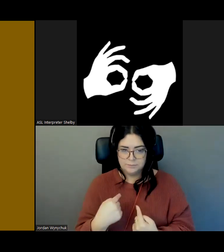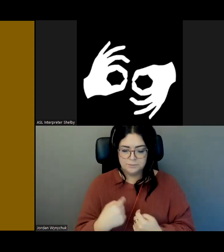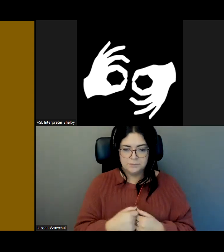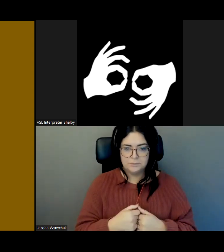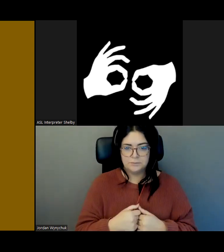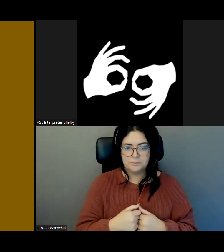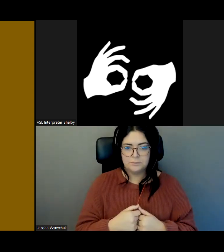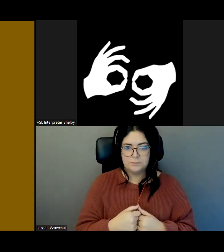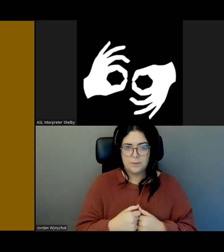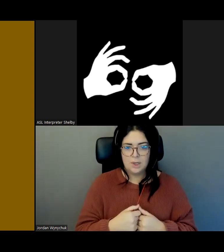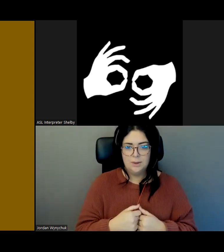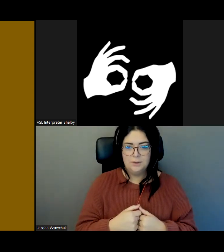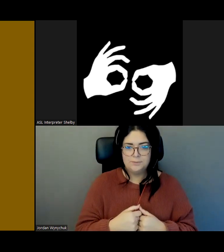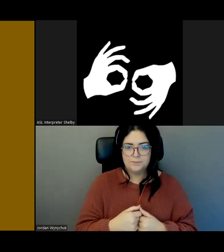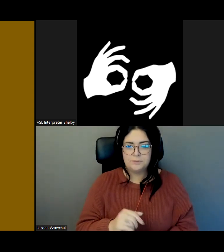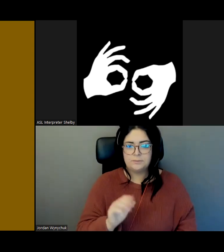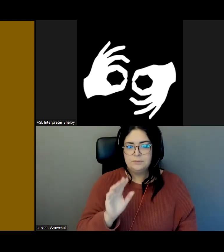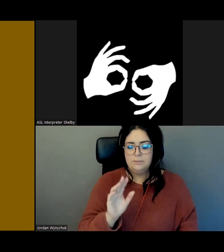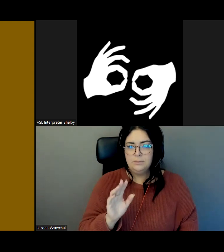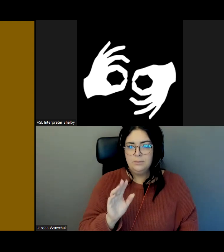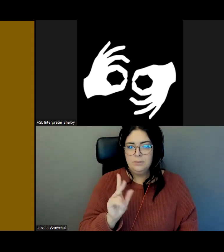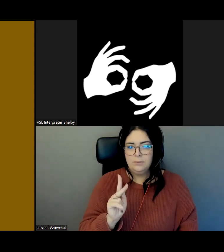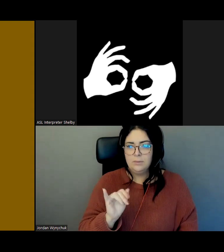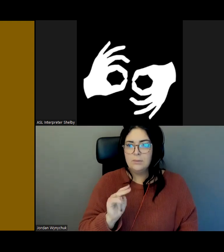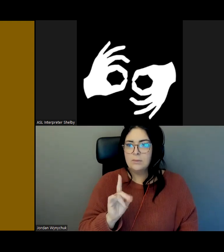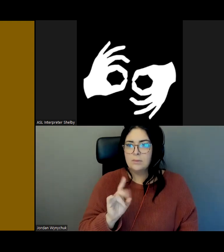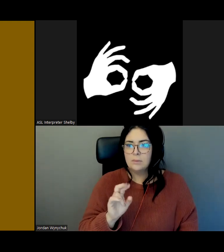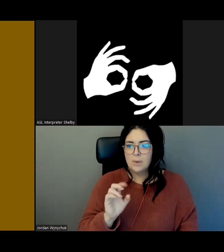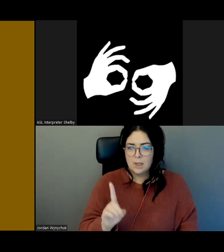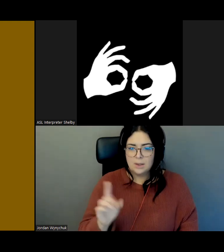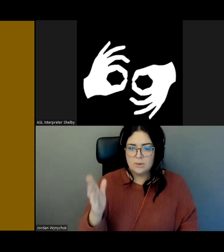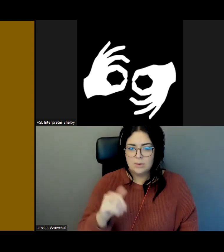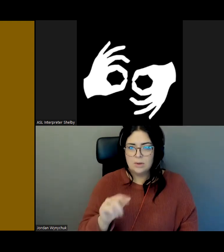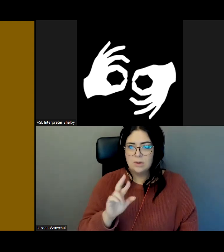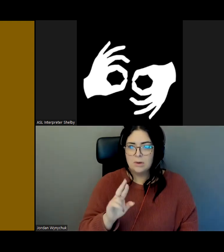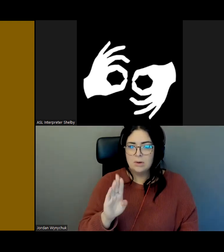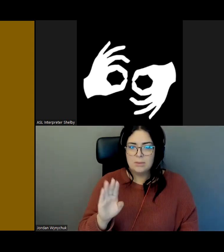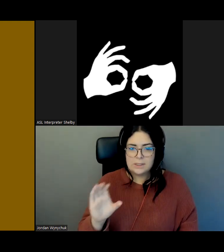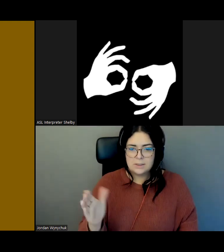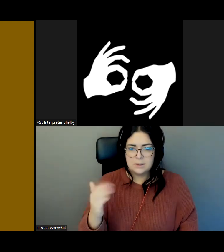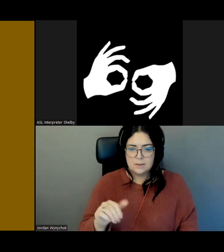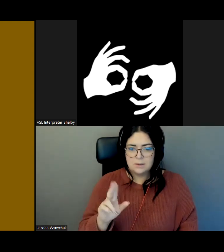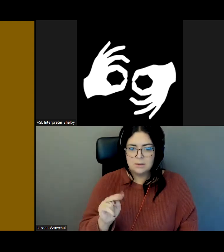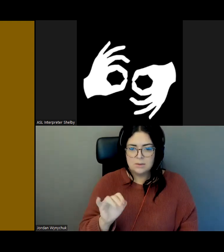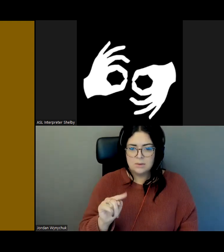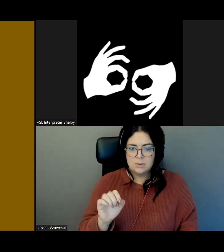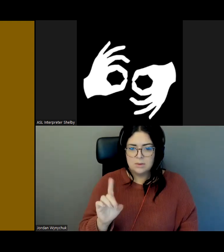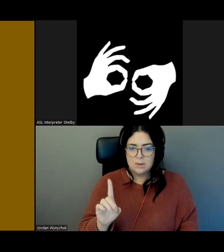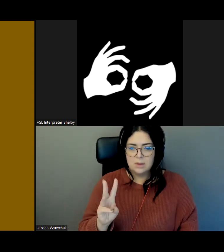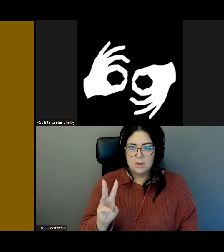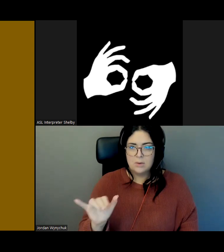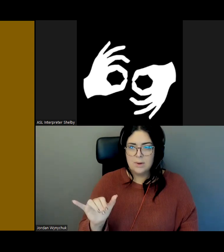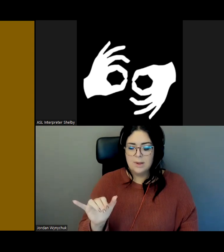And our funders are Kindred Foundation, RBC Foundation, and United Way Newfoundland and Labrador.